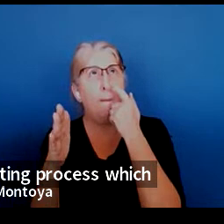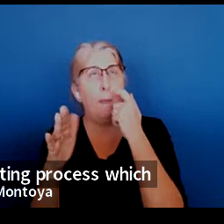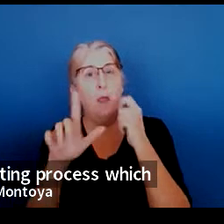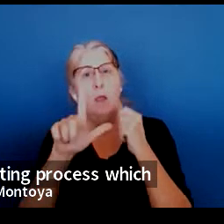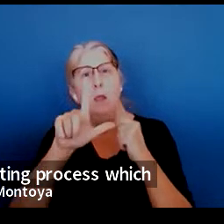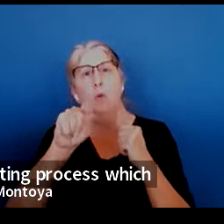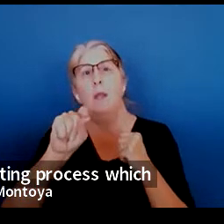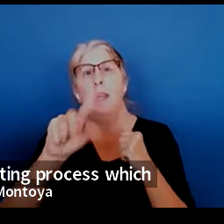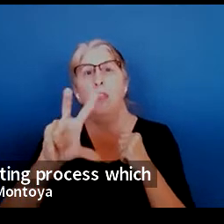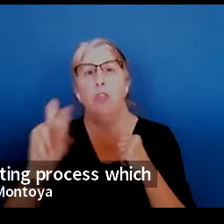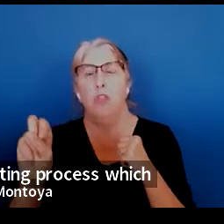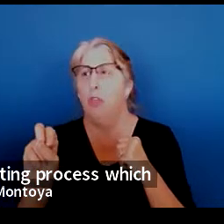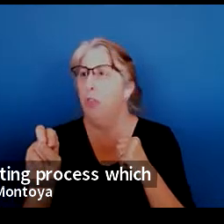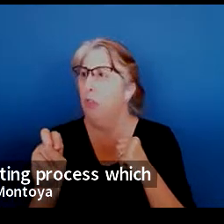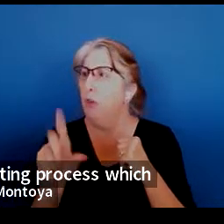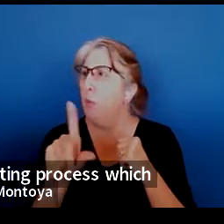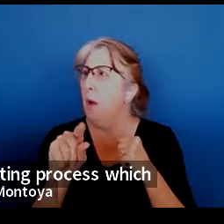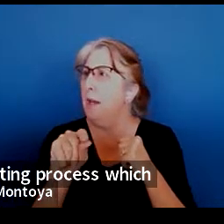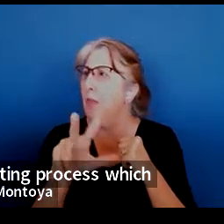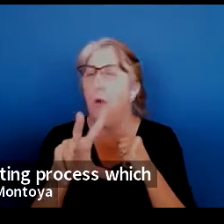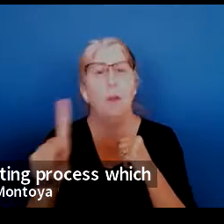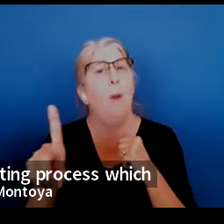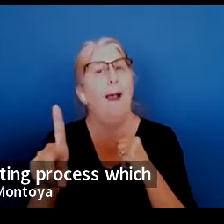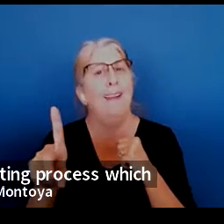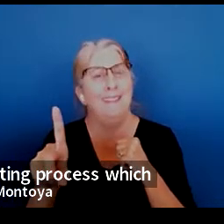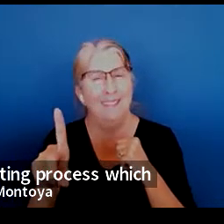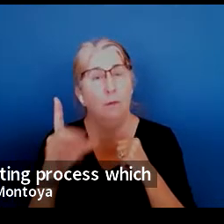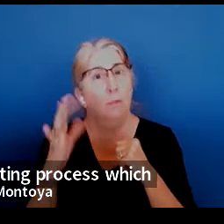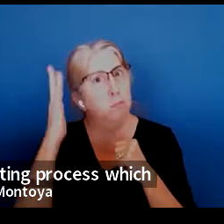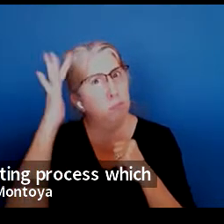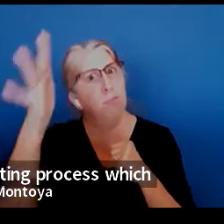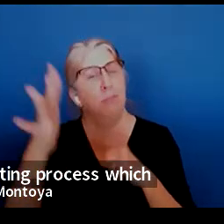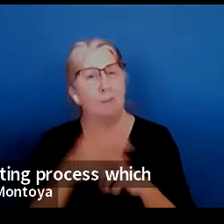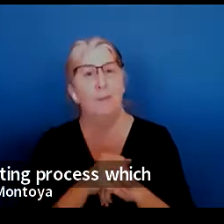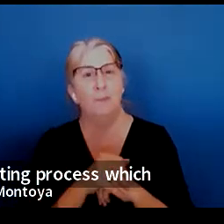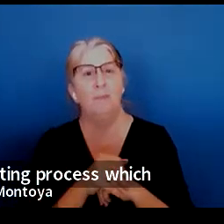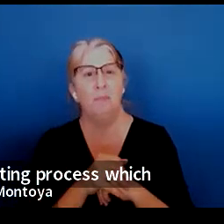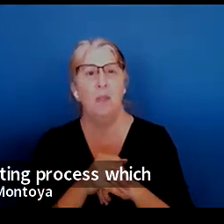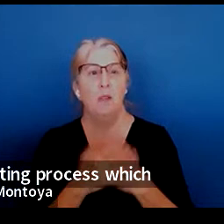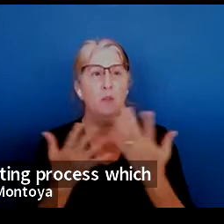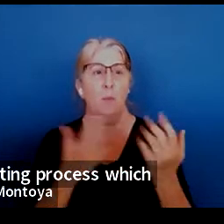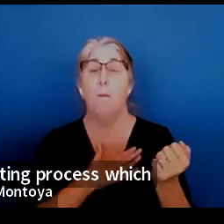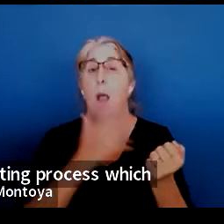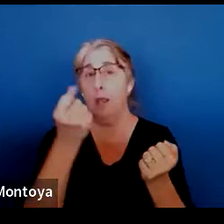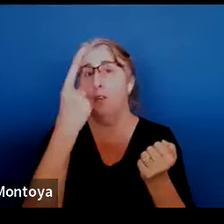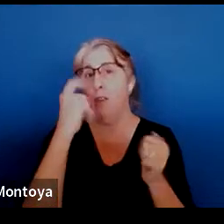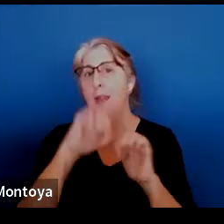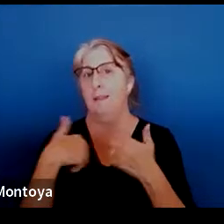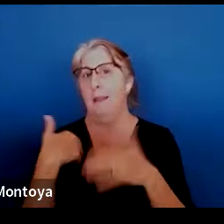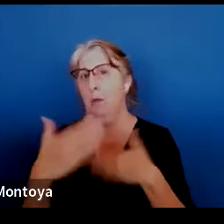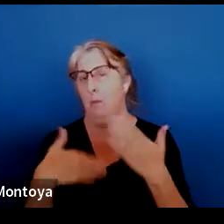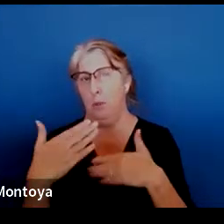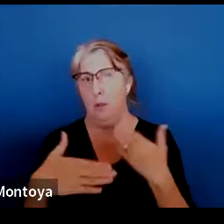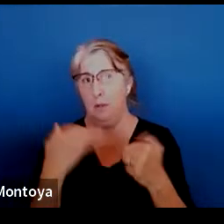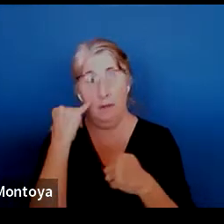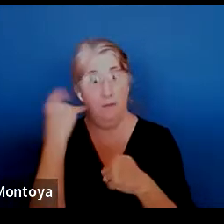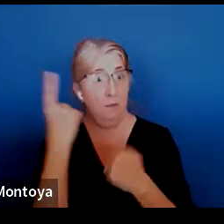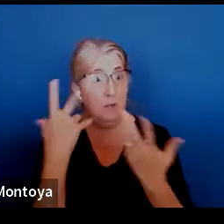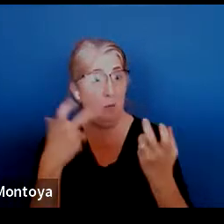2030, 2031. It'll be quite some time from now. So to my knowledge, that's how it works. If anyone else has anything to